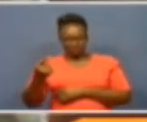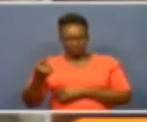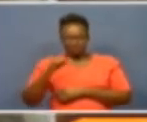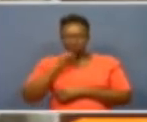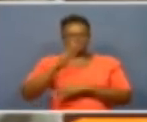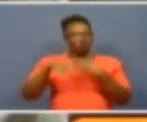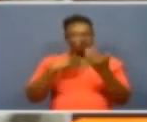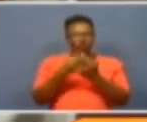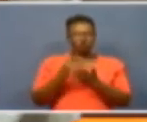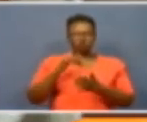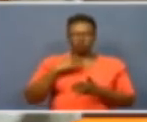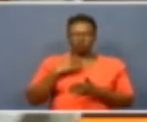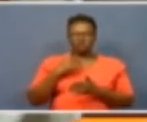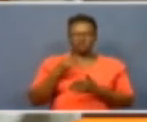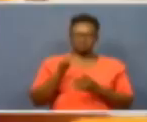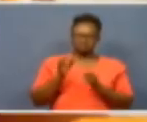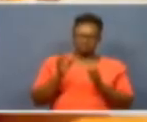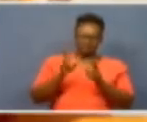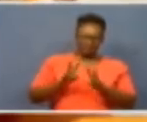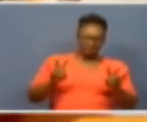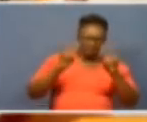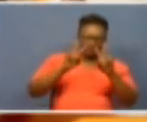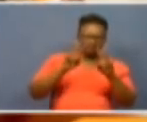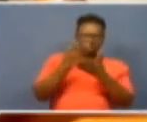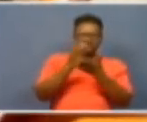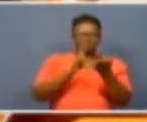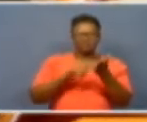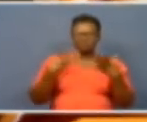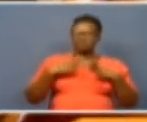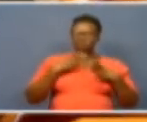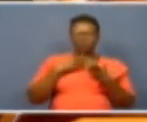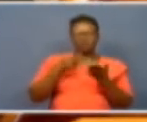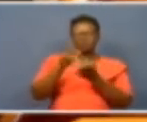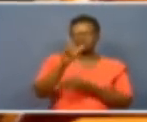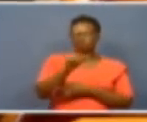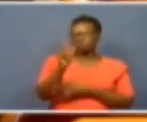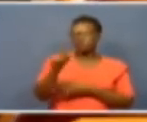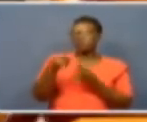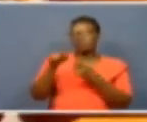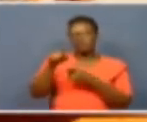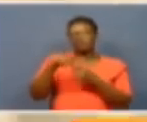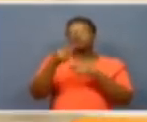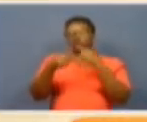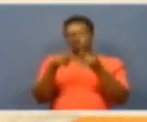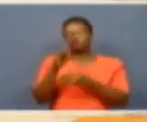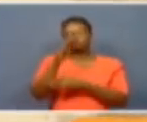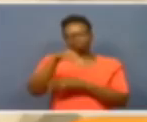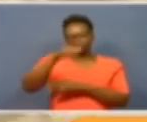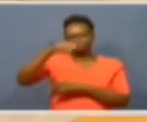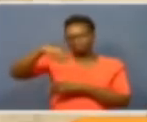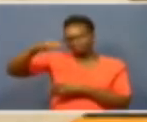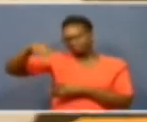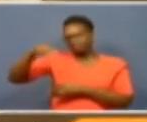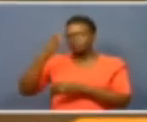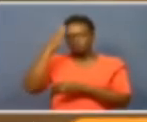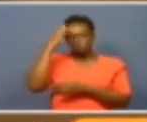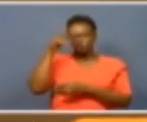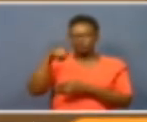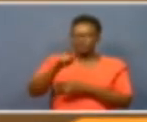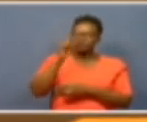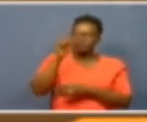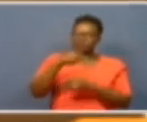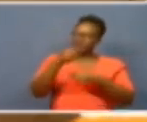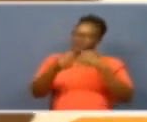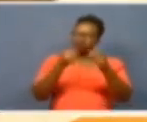appreciates the real value of her work and may want to pay less for it. Still, she paints, knowing well that the artist must do the work,